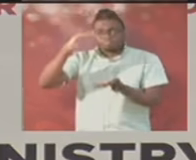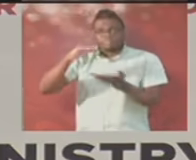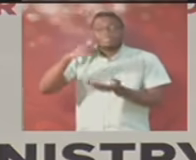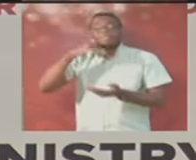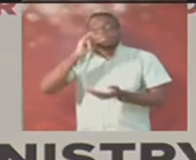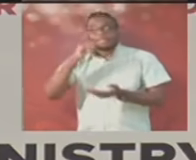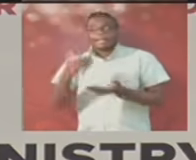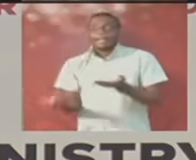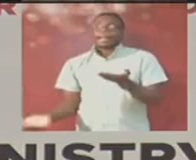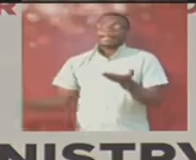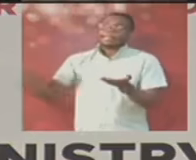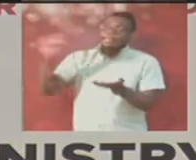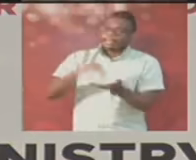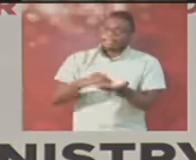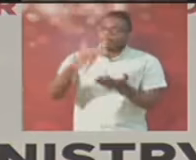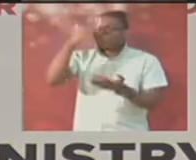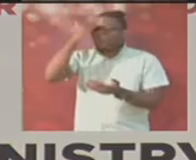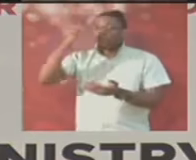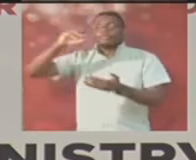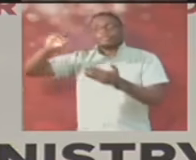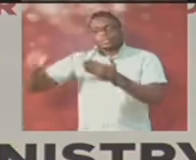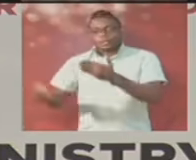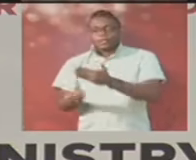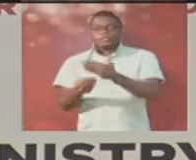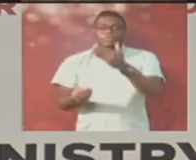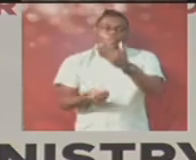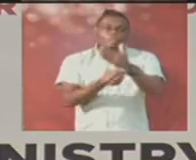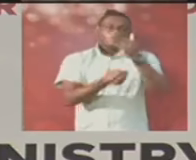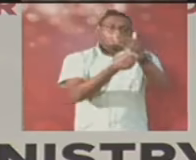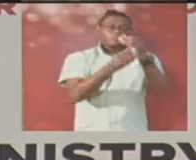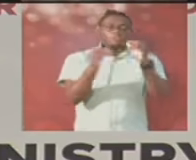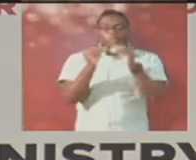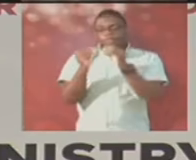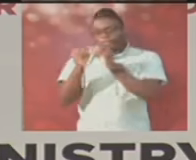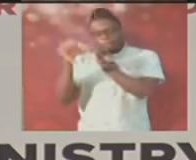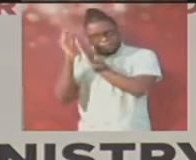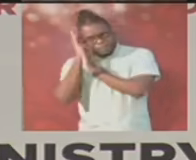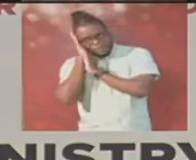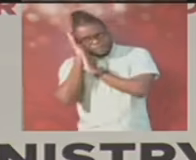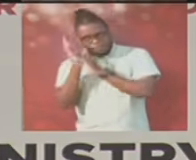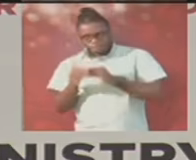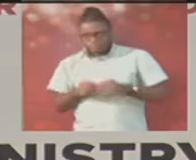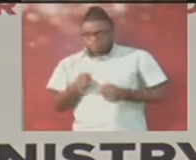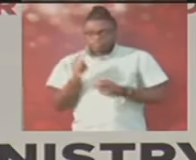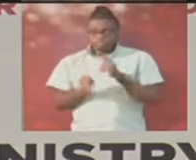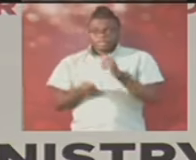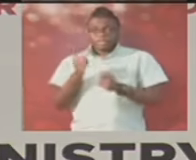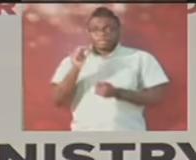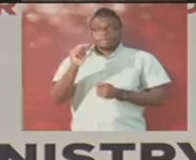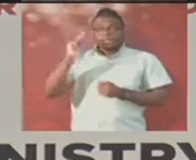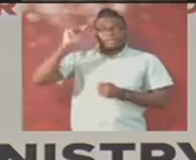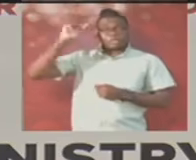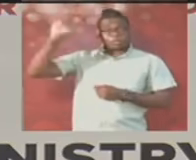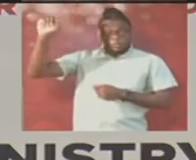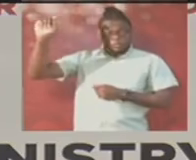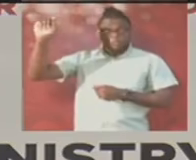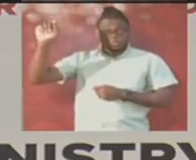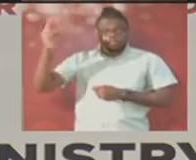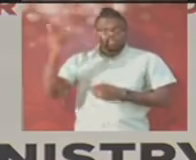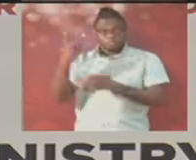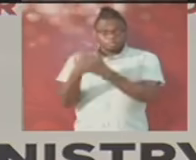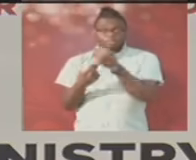to the addition of these 93 ward level beds. In Trinidad and Tobago, the ward occupancy decreased